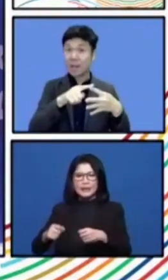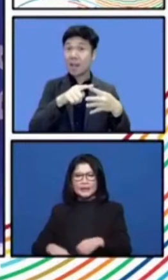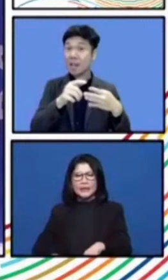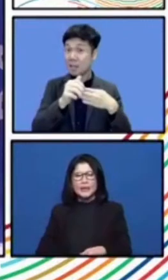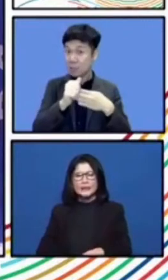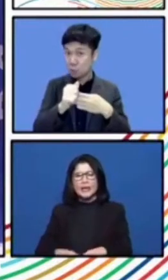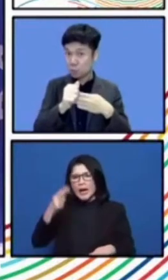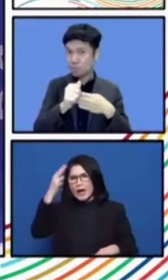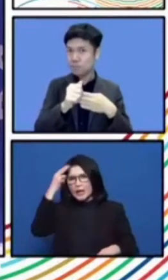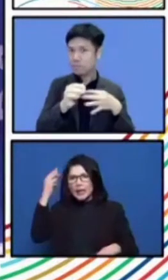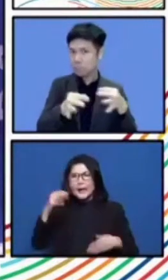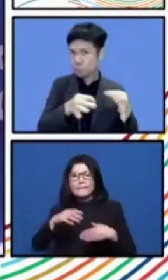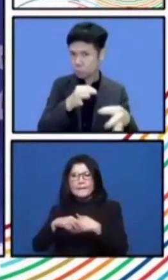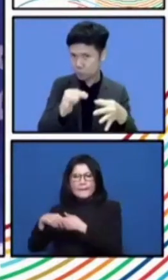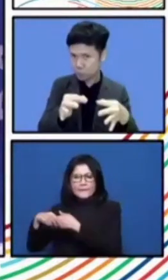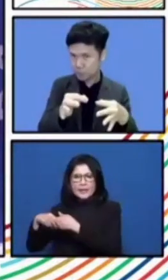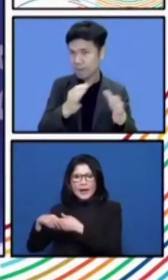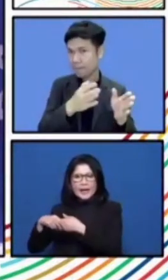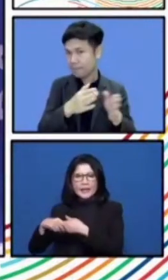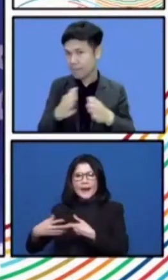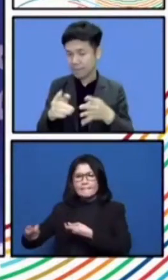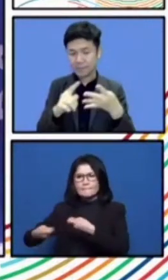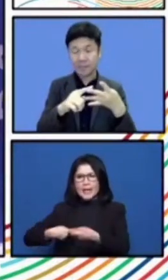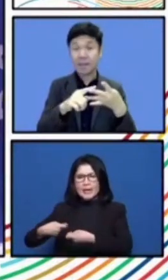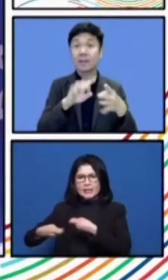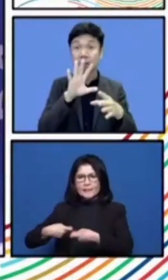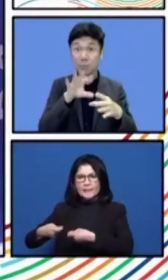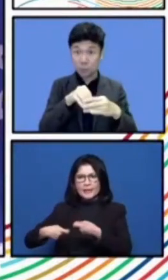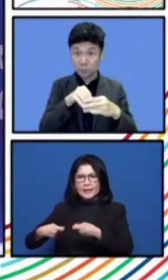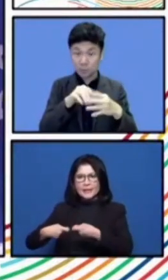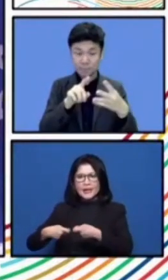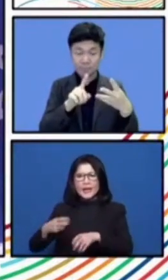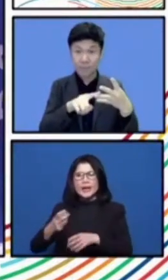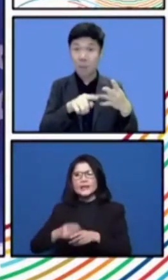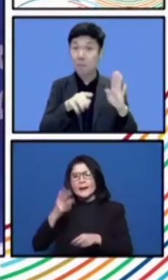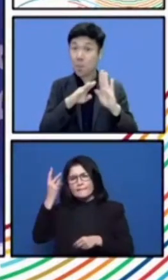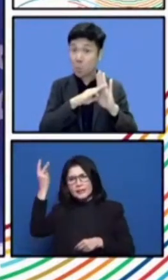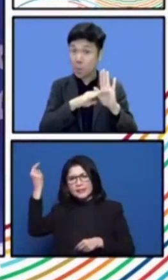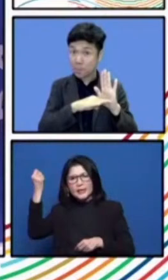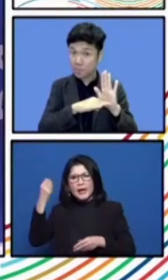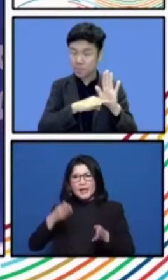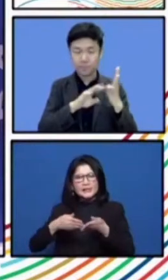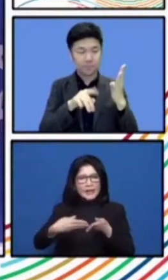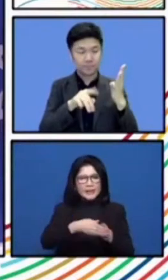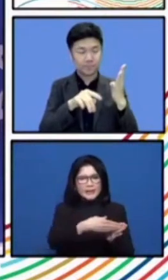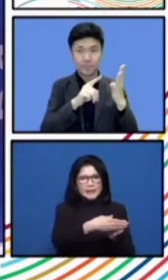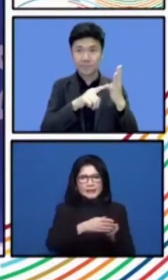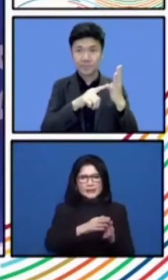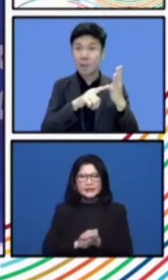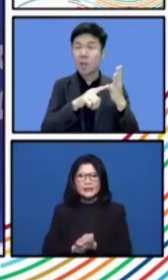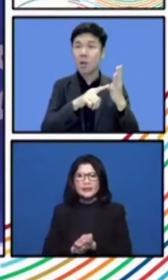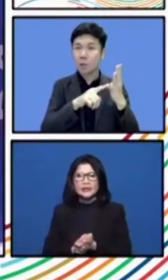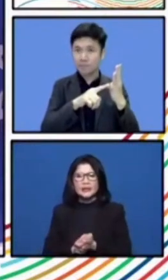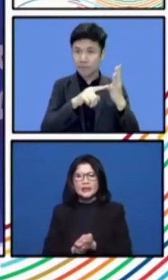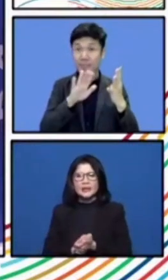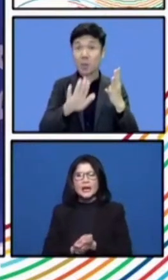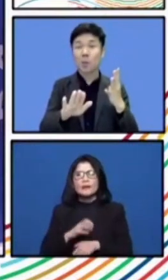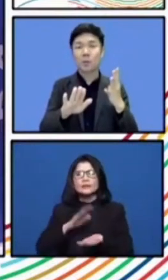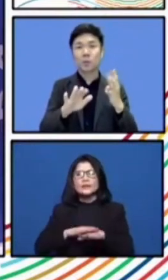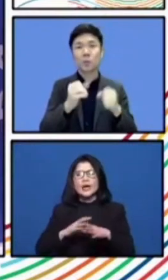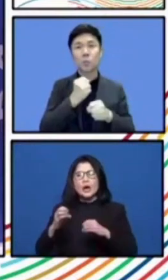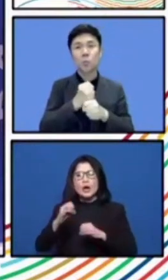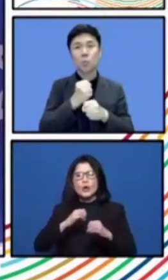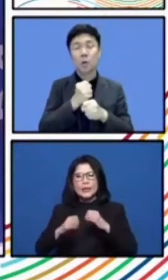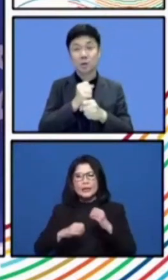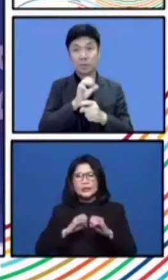the second on inclusiveness the third on programming and the last one on organizational culture and if I may build